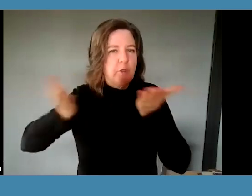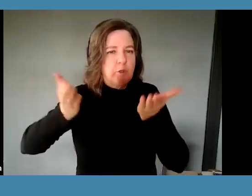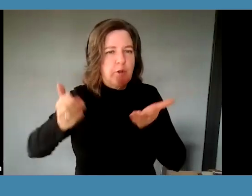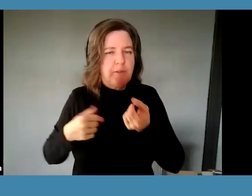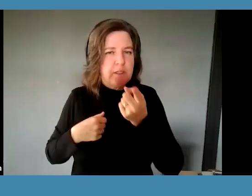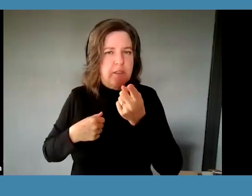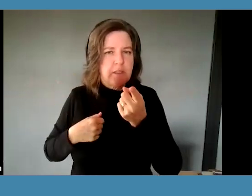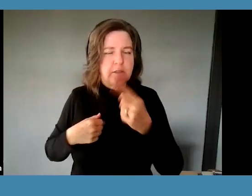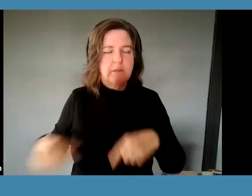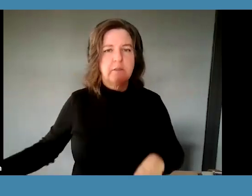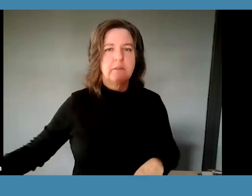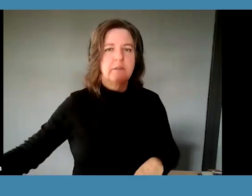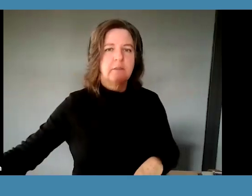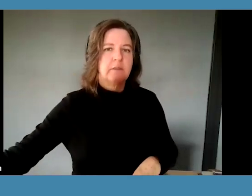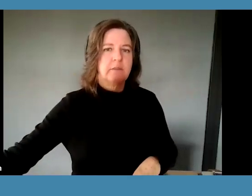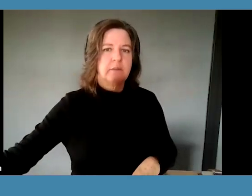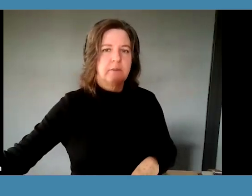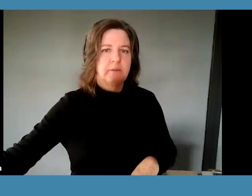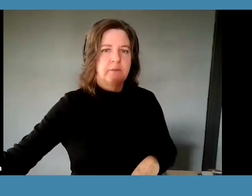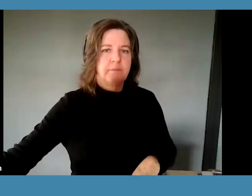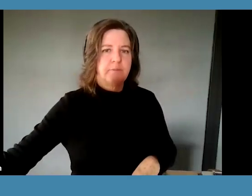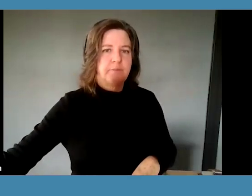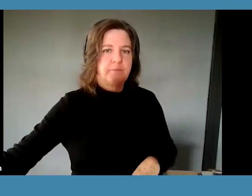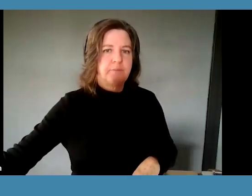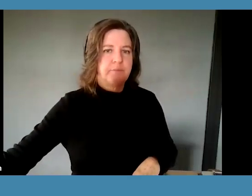Sure. So in